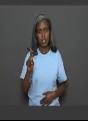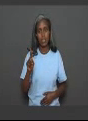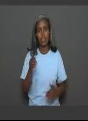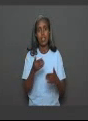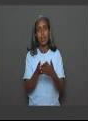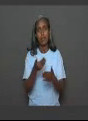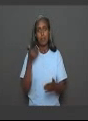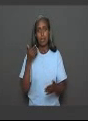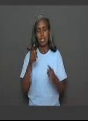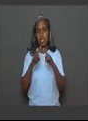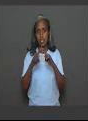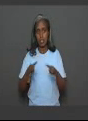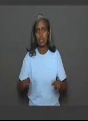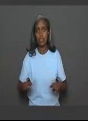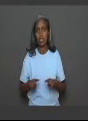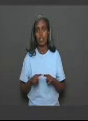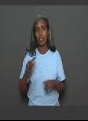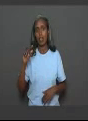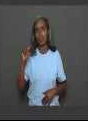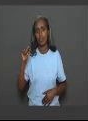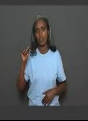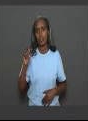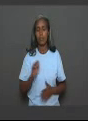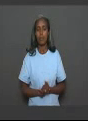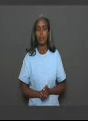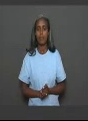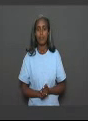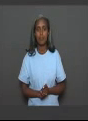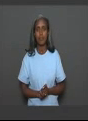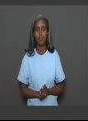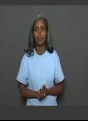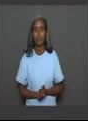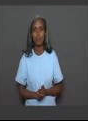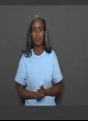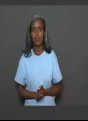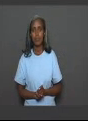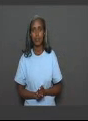times 1 minus delta T.